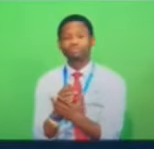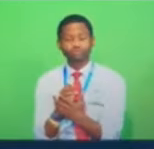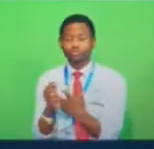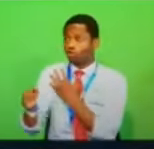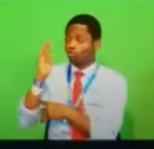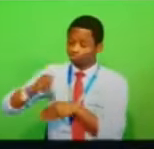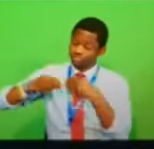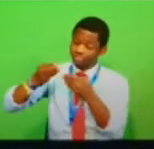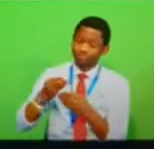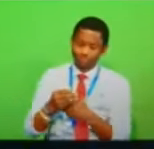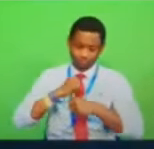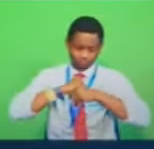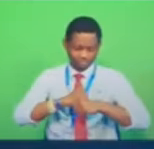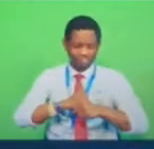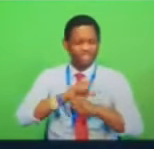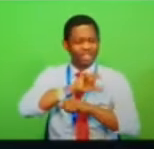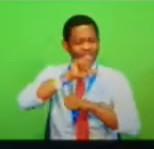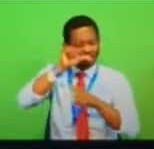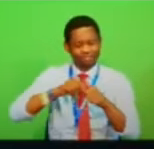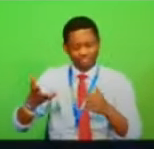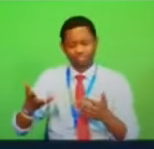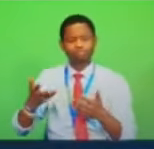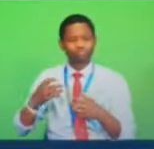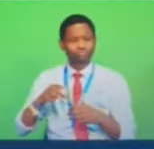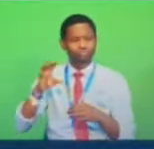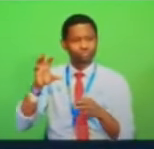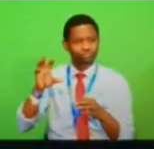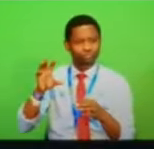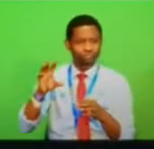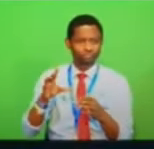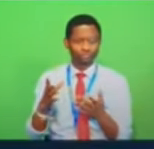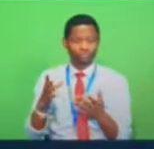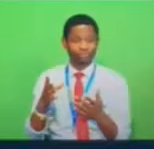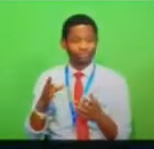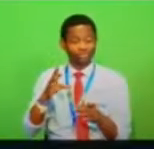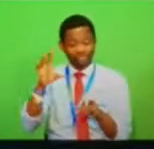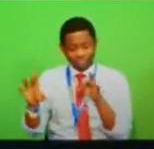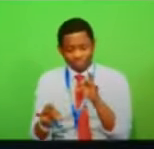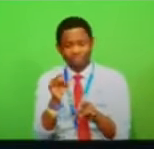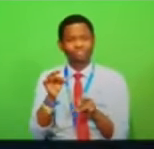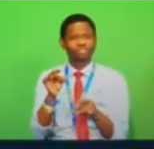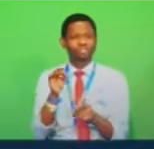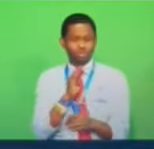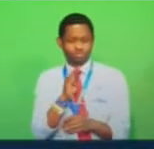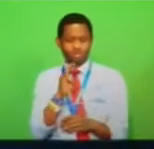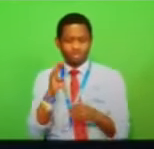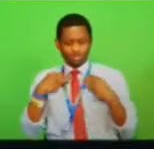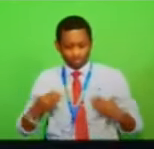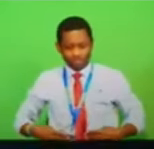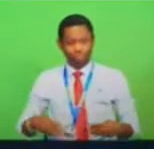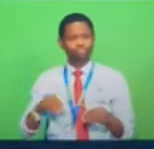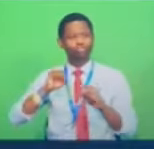us security of all forms. Spiritual, biopsychosocial. Hallelujah. He would secure